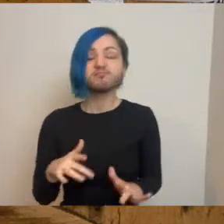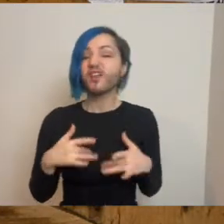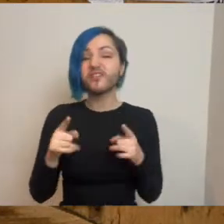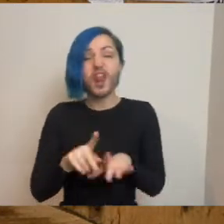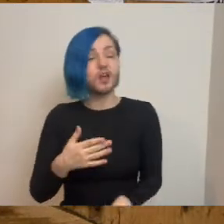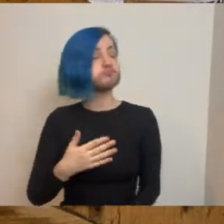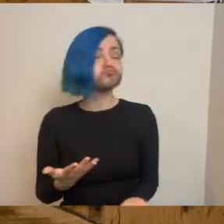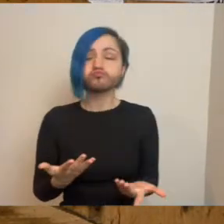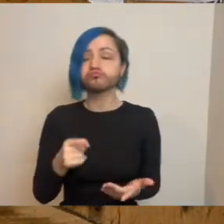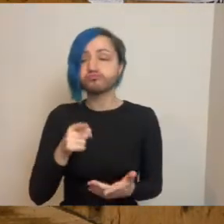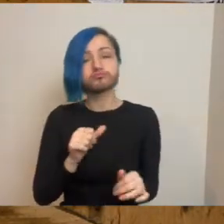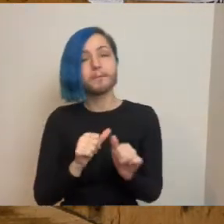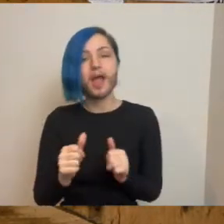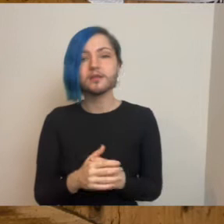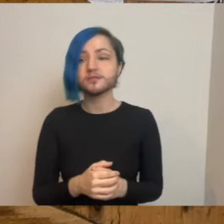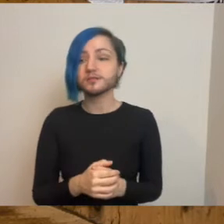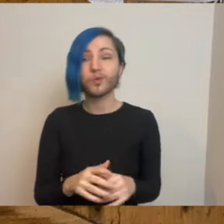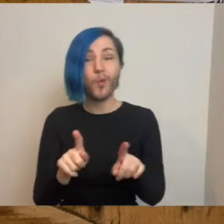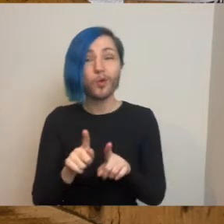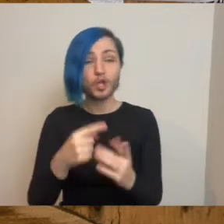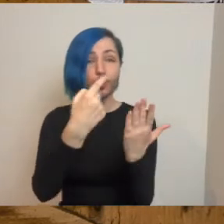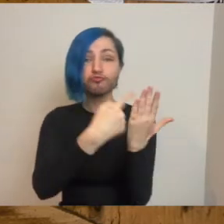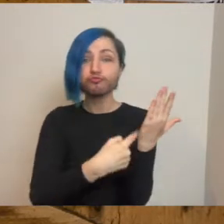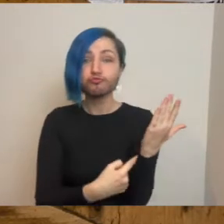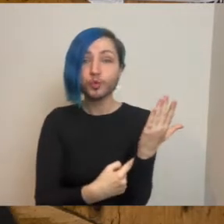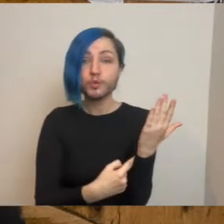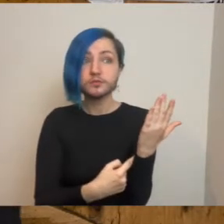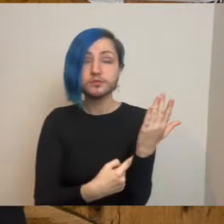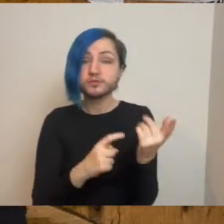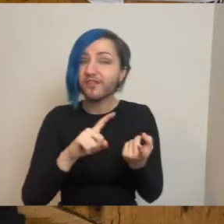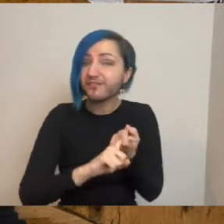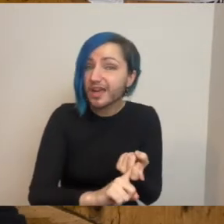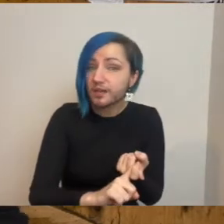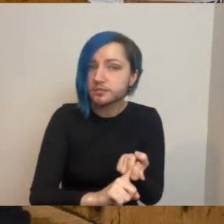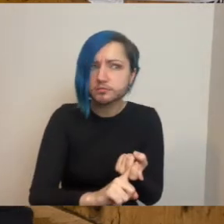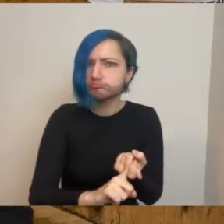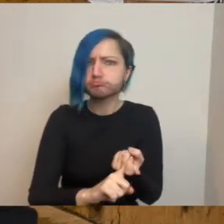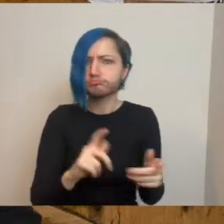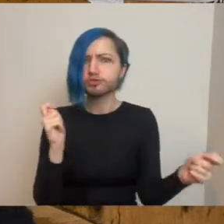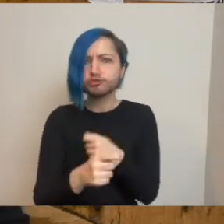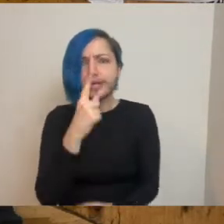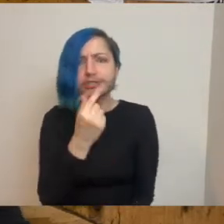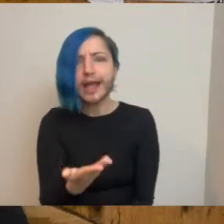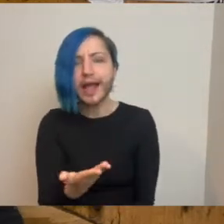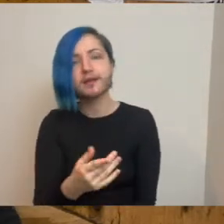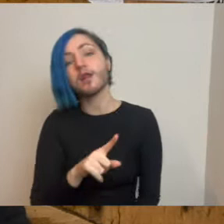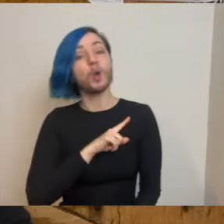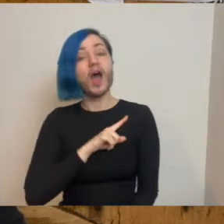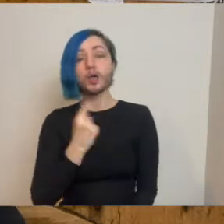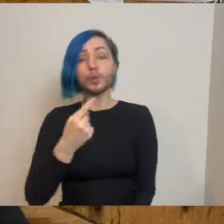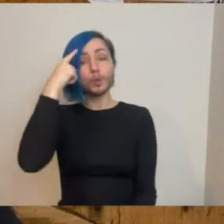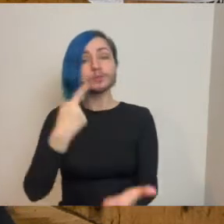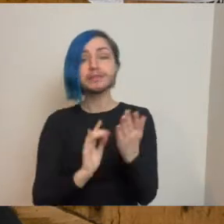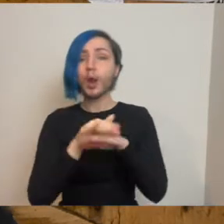and because nobody says you can't change the rules as long as, you know, as you're going along, because